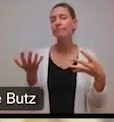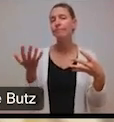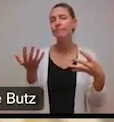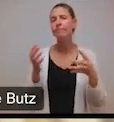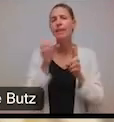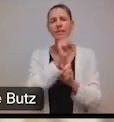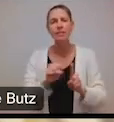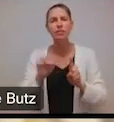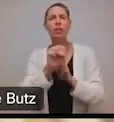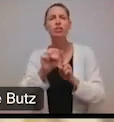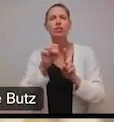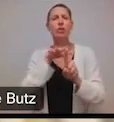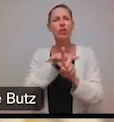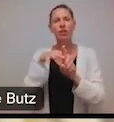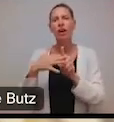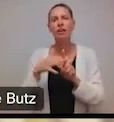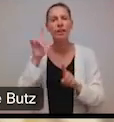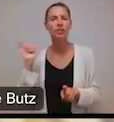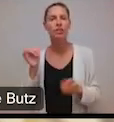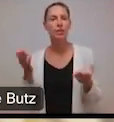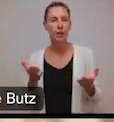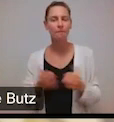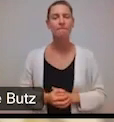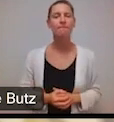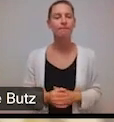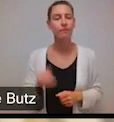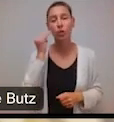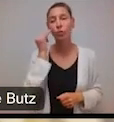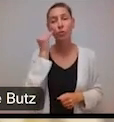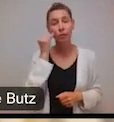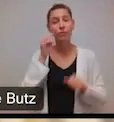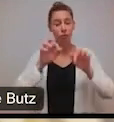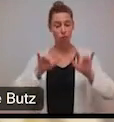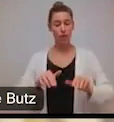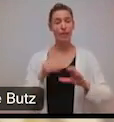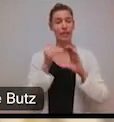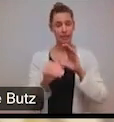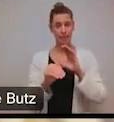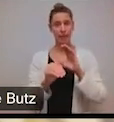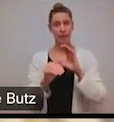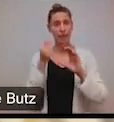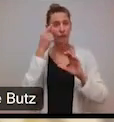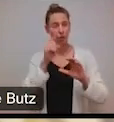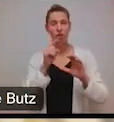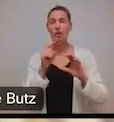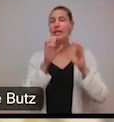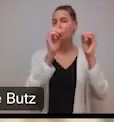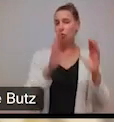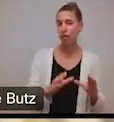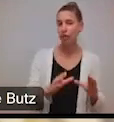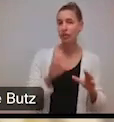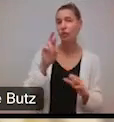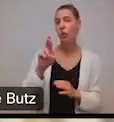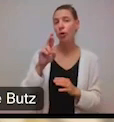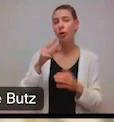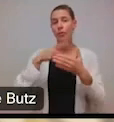or context, right? So if you're writing an email to an instructor or a program manager,